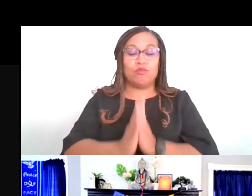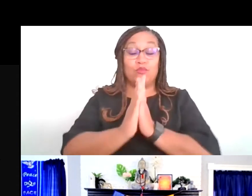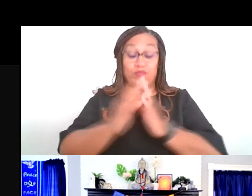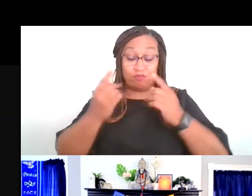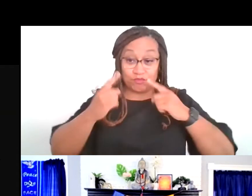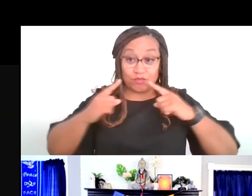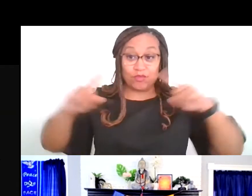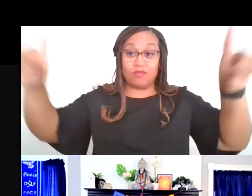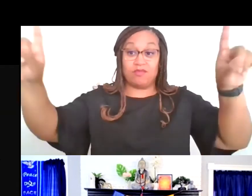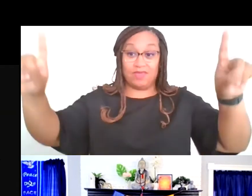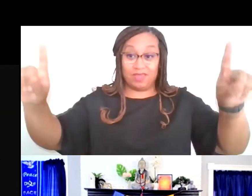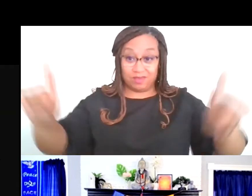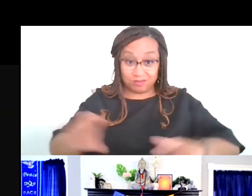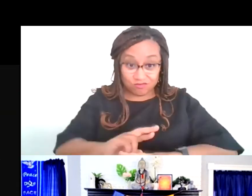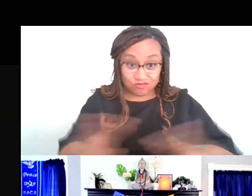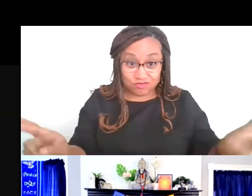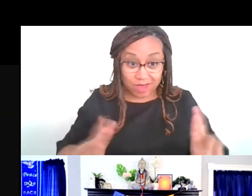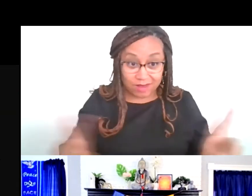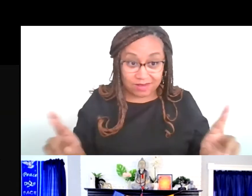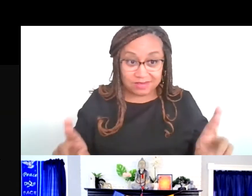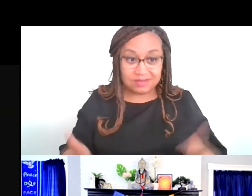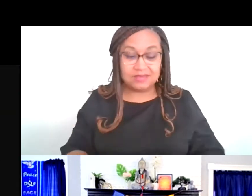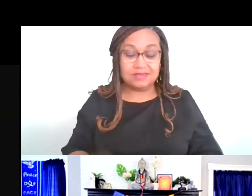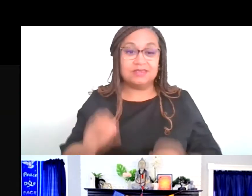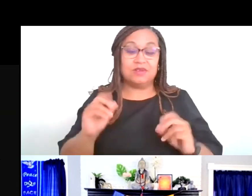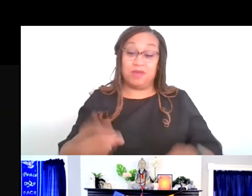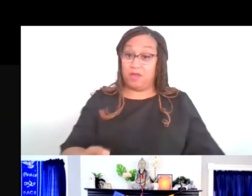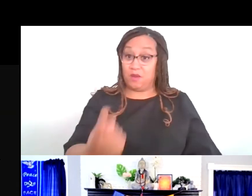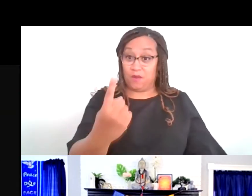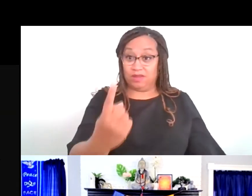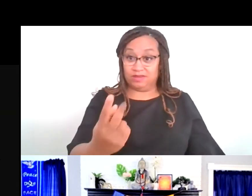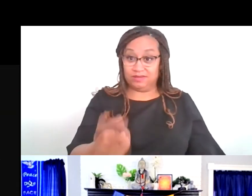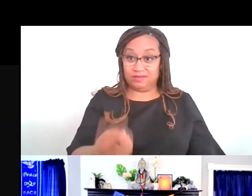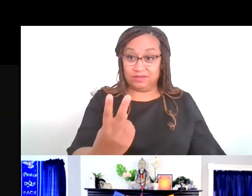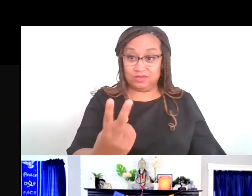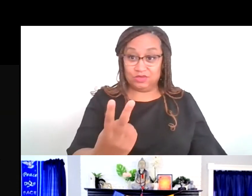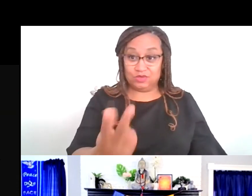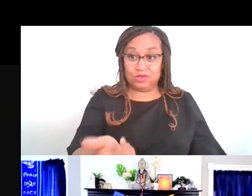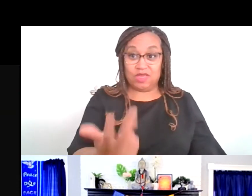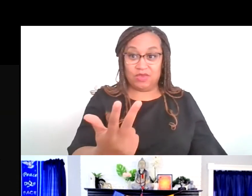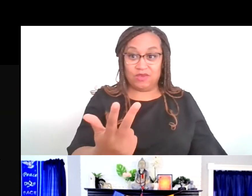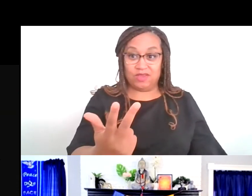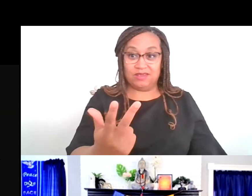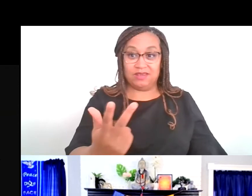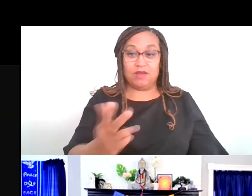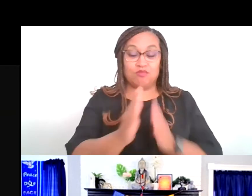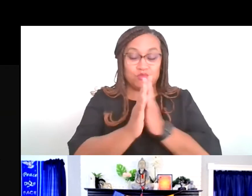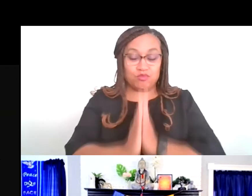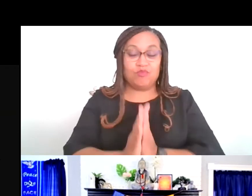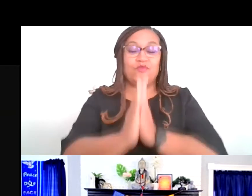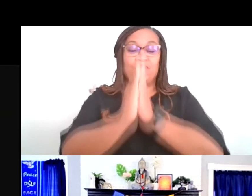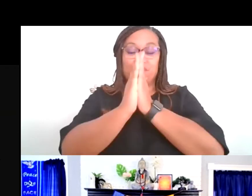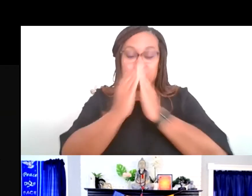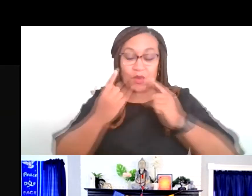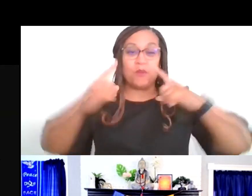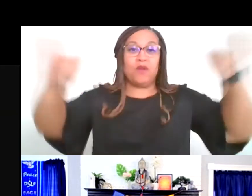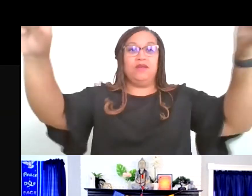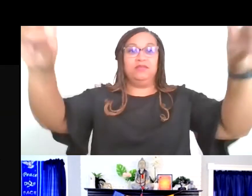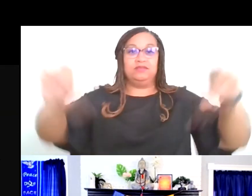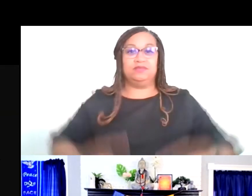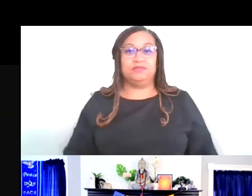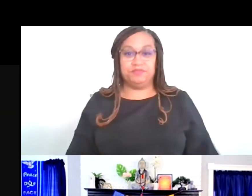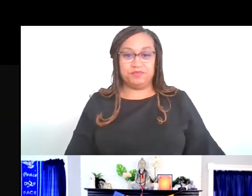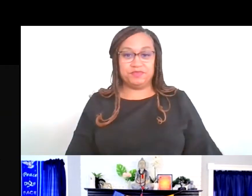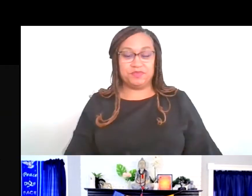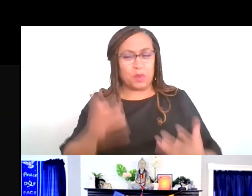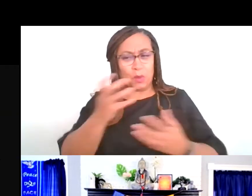ready? All right, one, two, three, prayer works.